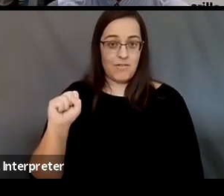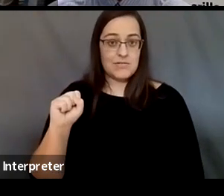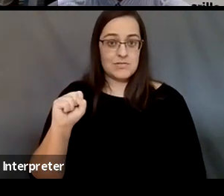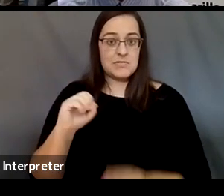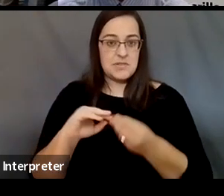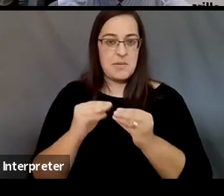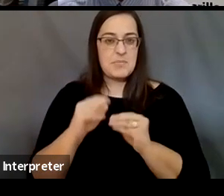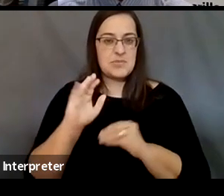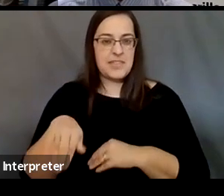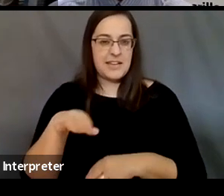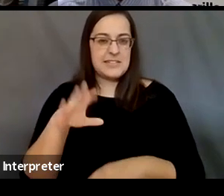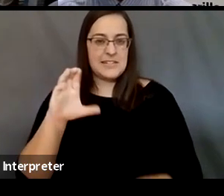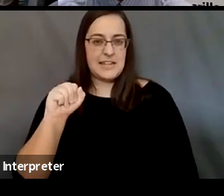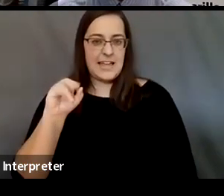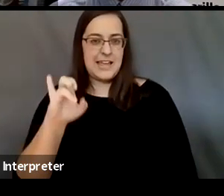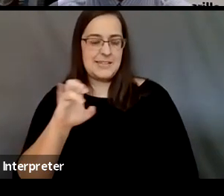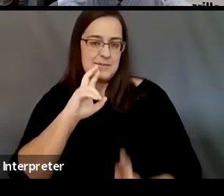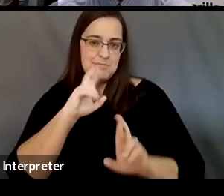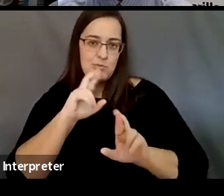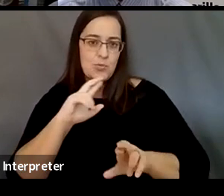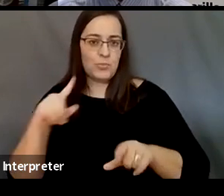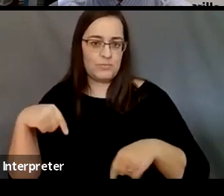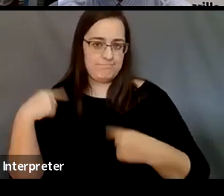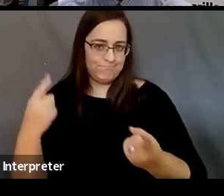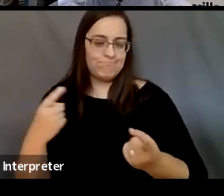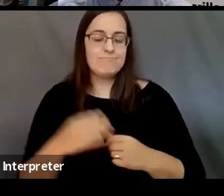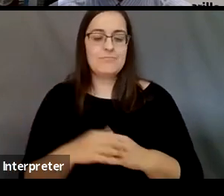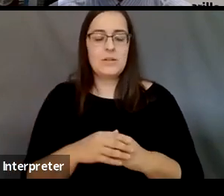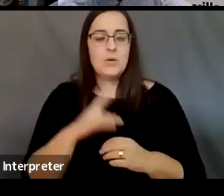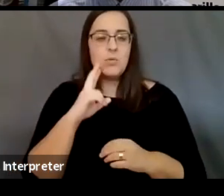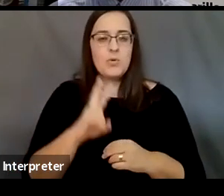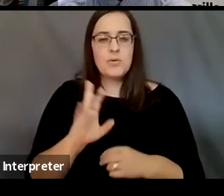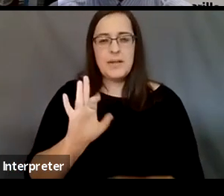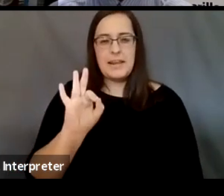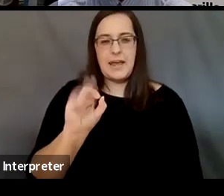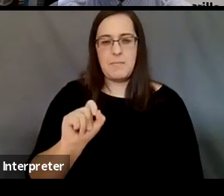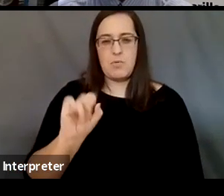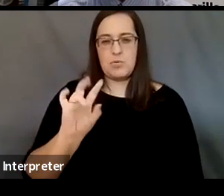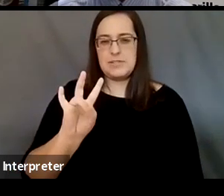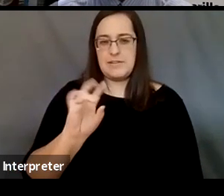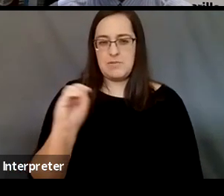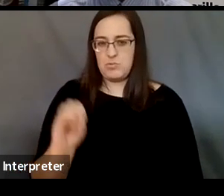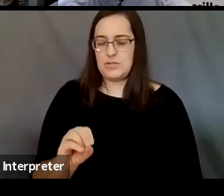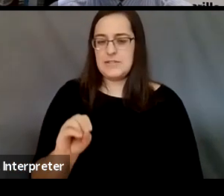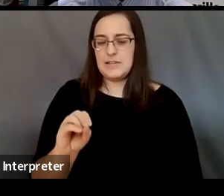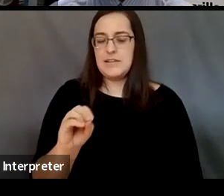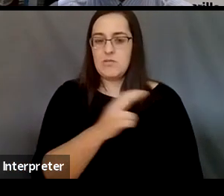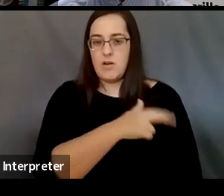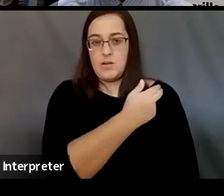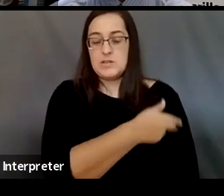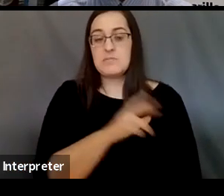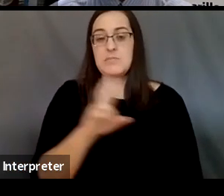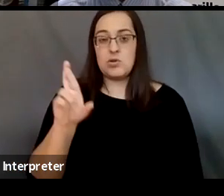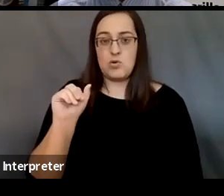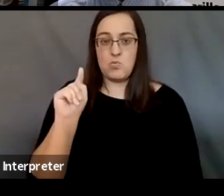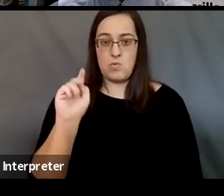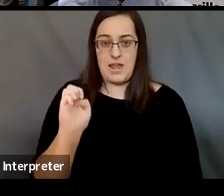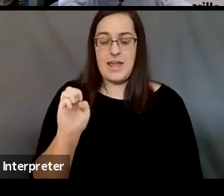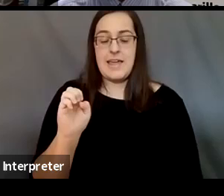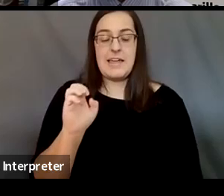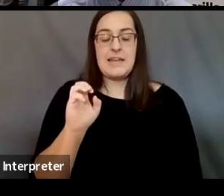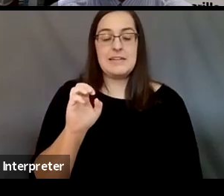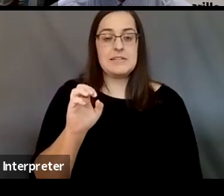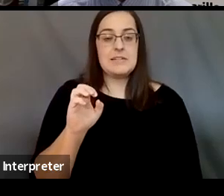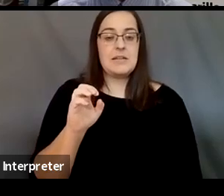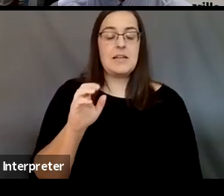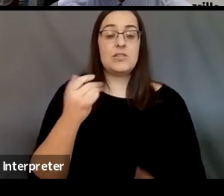has been reporting for us nicely, we're looking at about a 9.7% hospitalization rate is what we're being quoted.